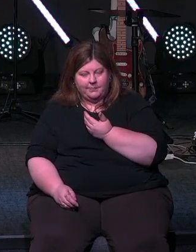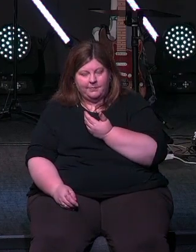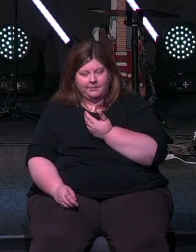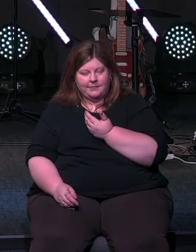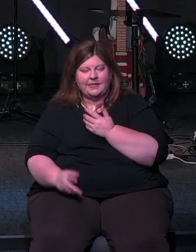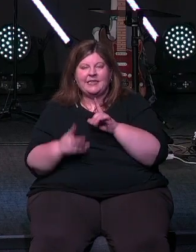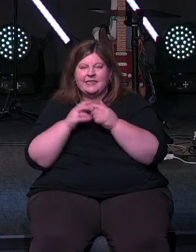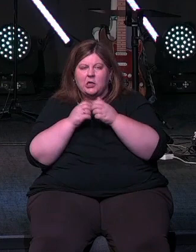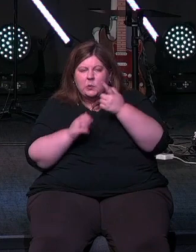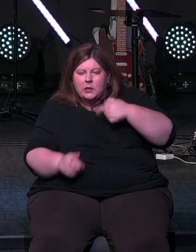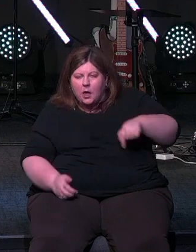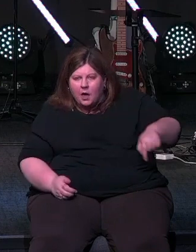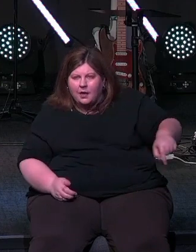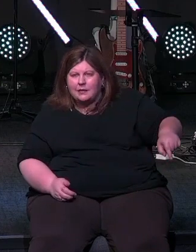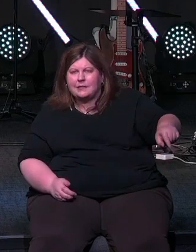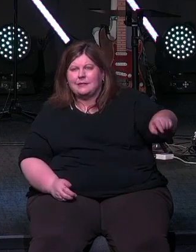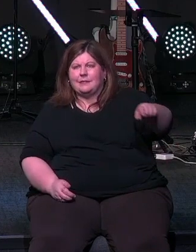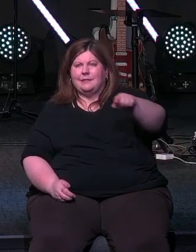starts with us.